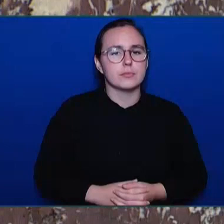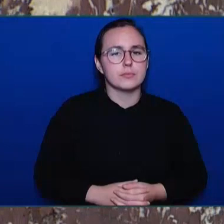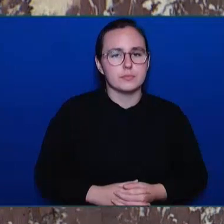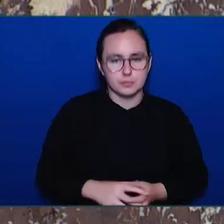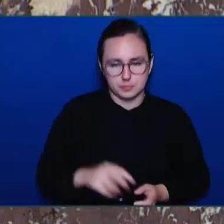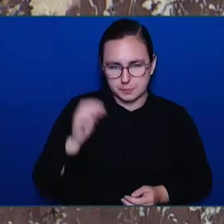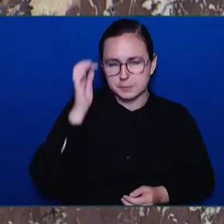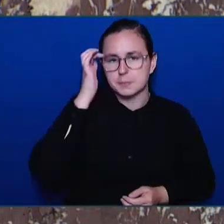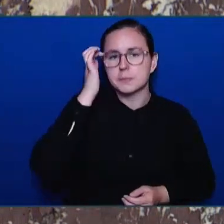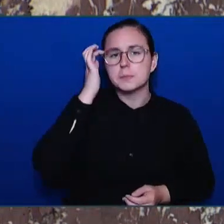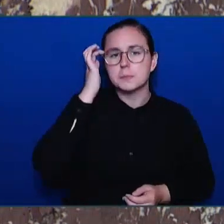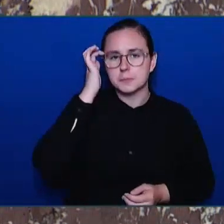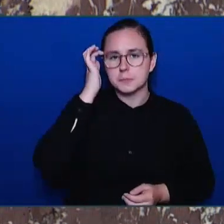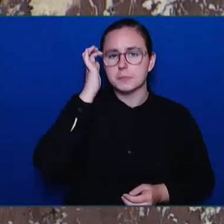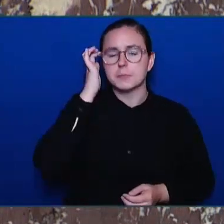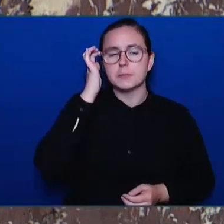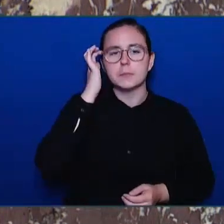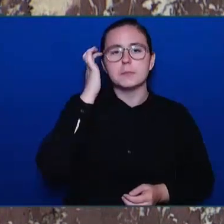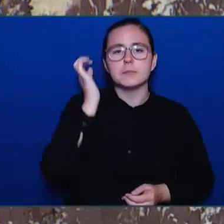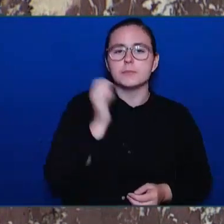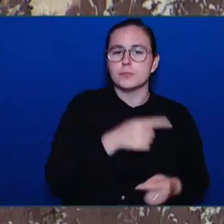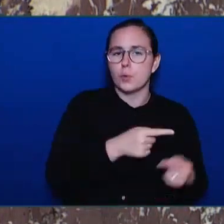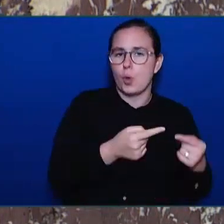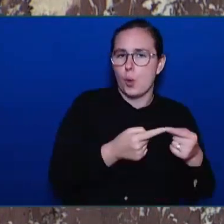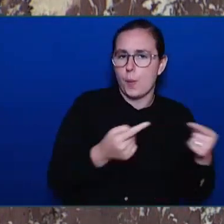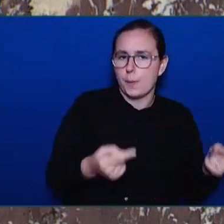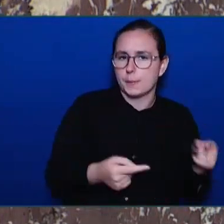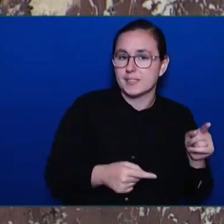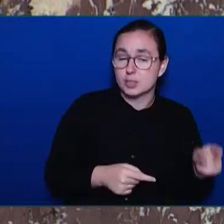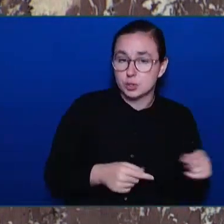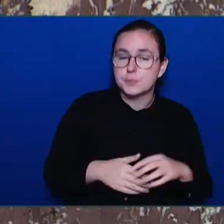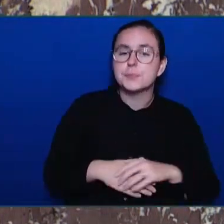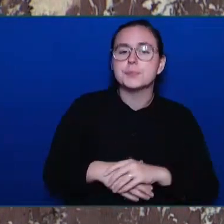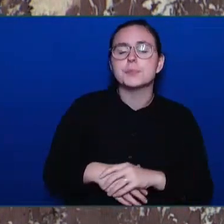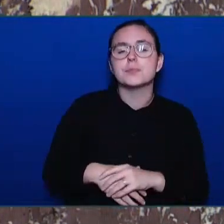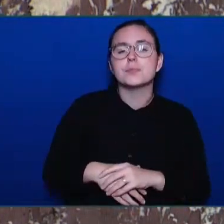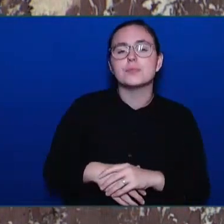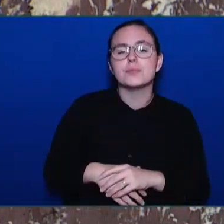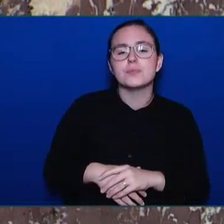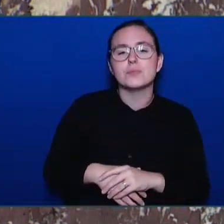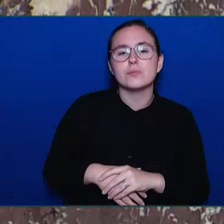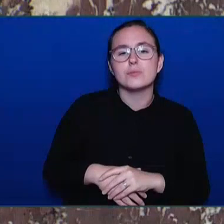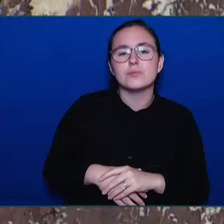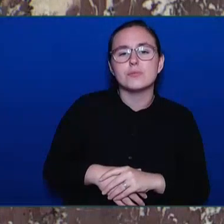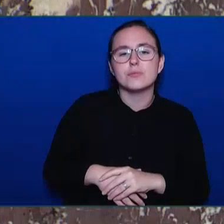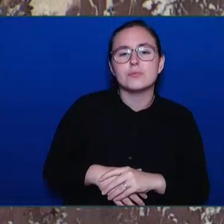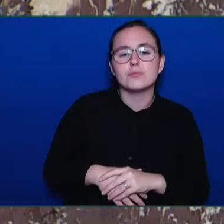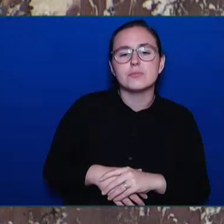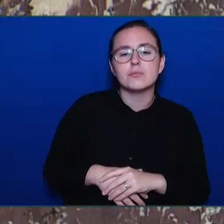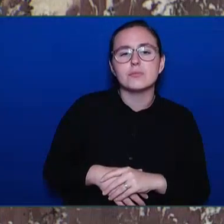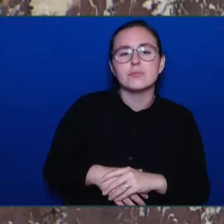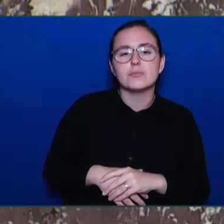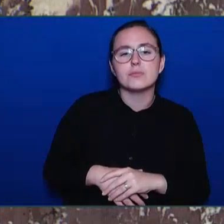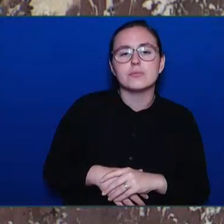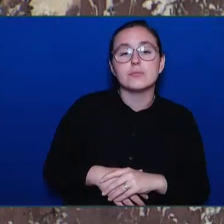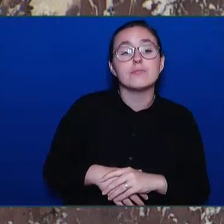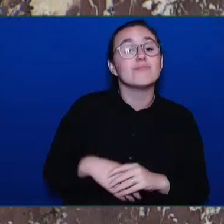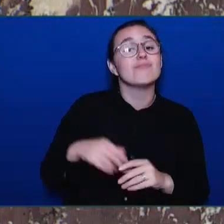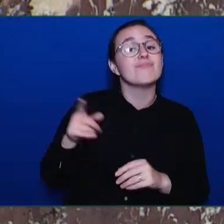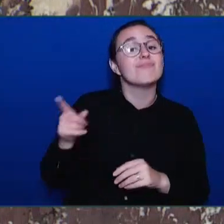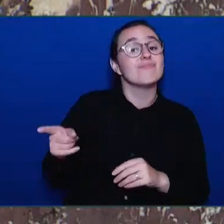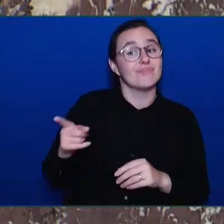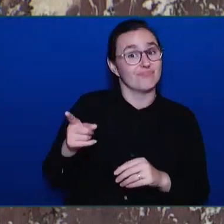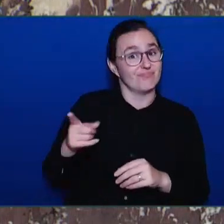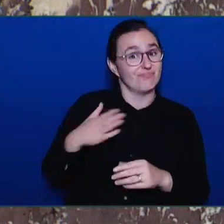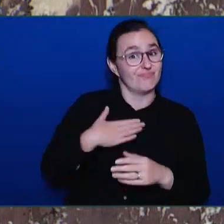to Peace Arch Hospital with a substance use disorder. He was told that his daughter might be released less than 24 hours